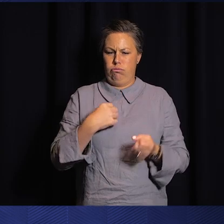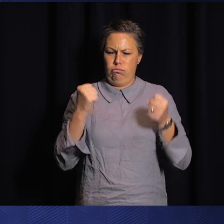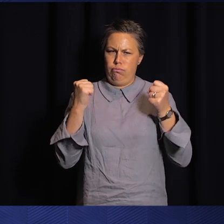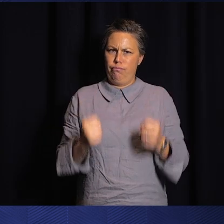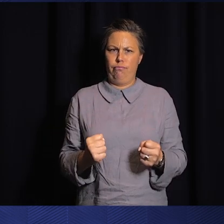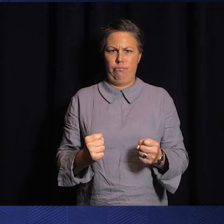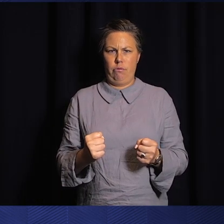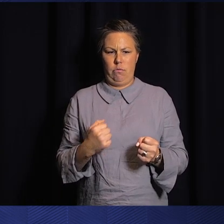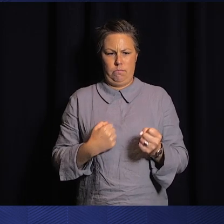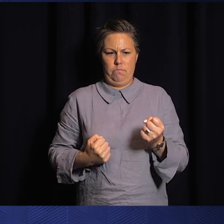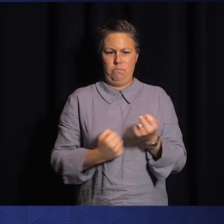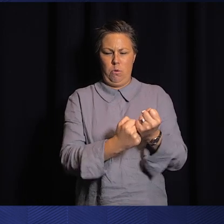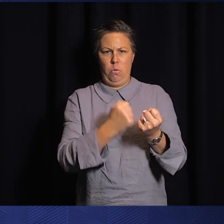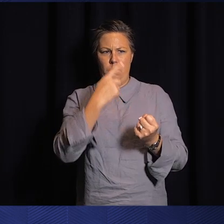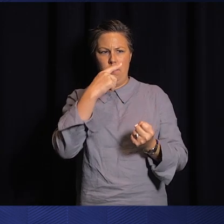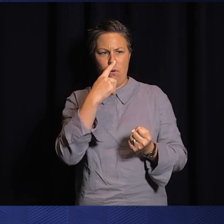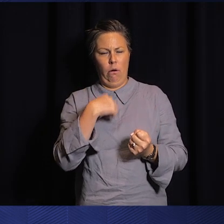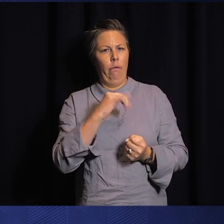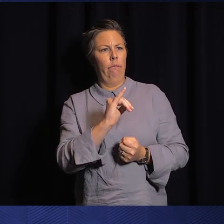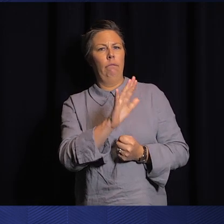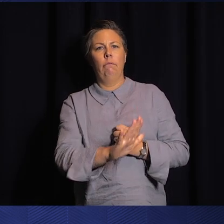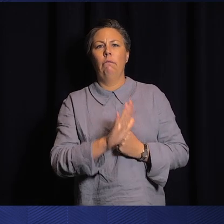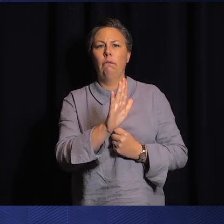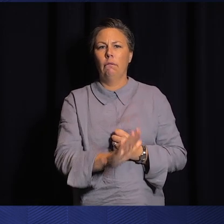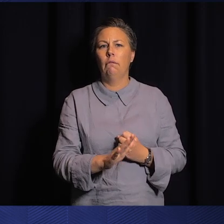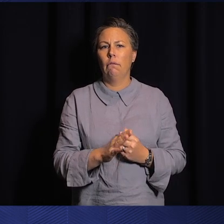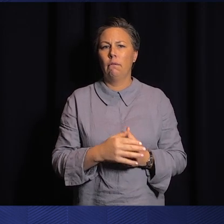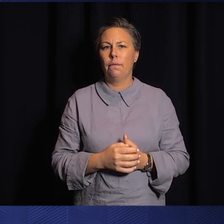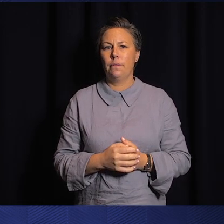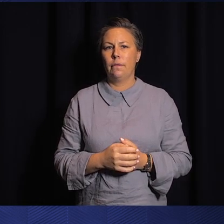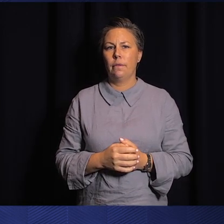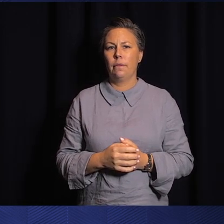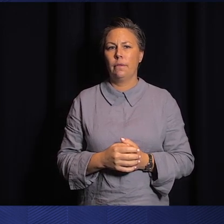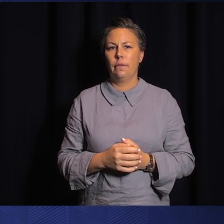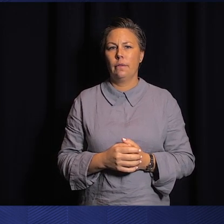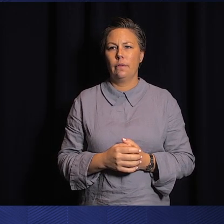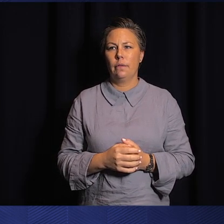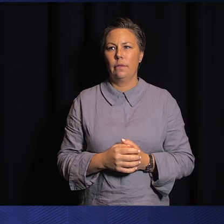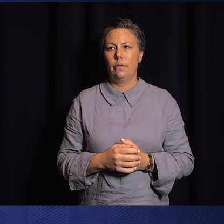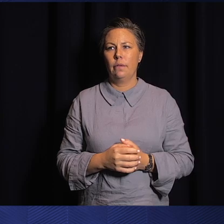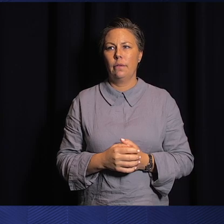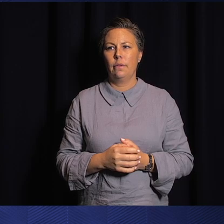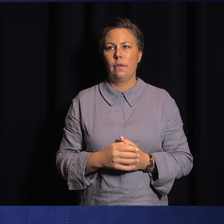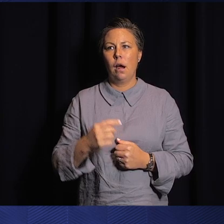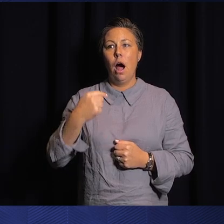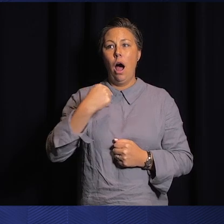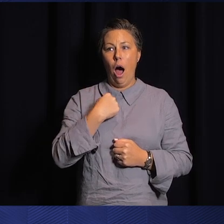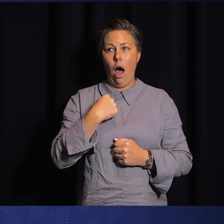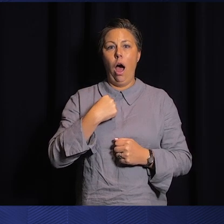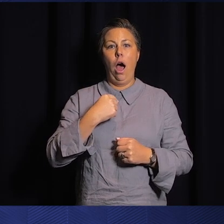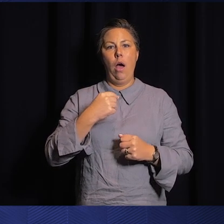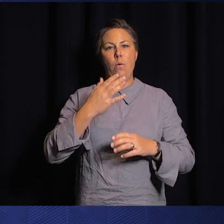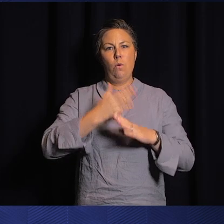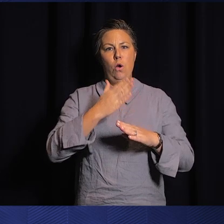precisely because that's part of the passion and commitment of the mandate of being a special rapporteur on the human